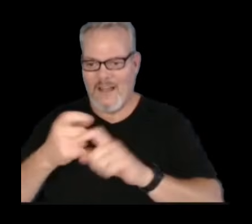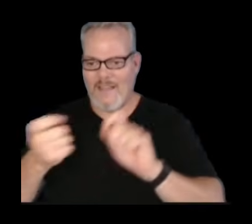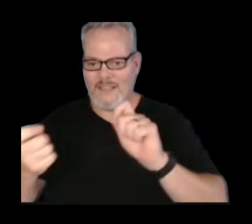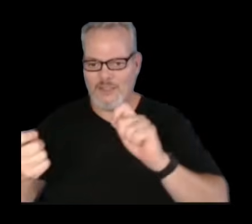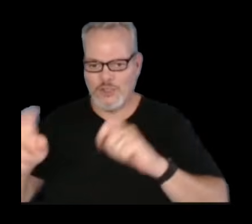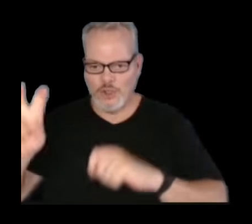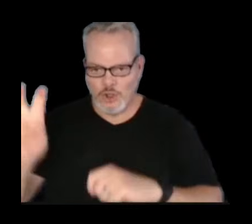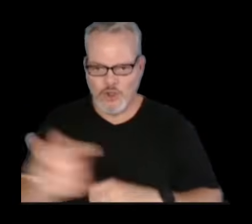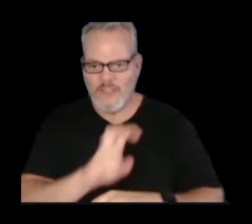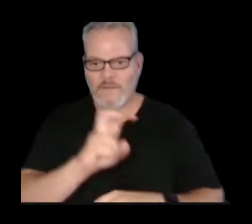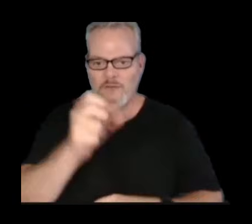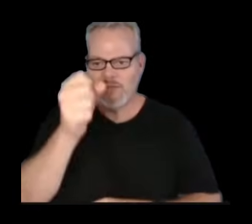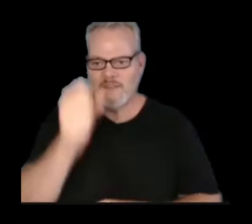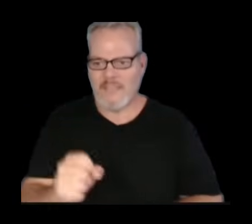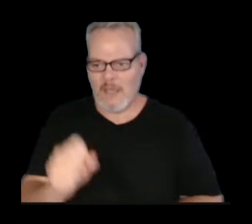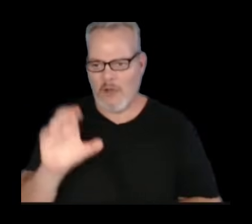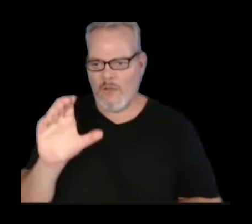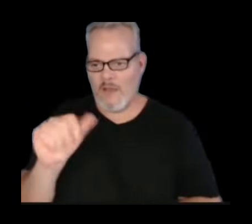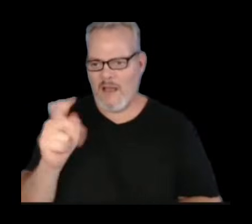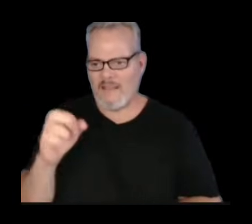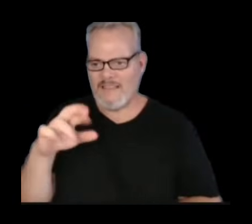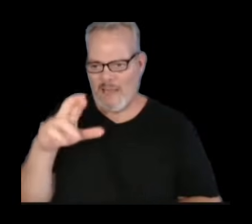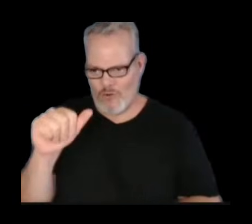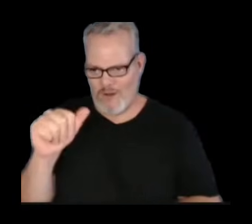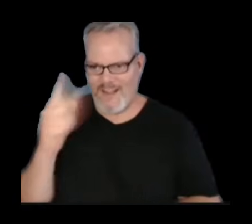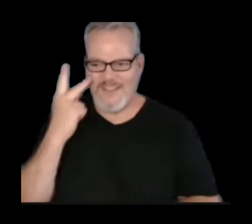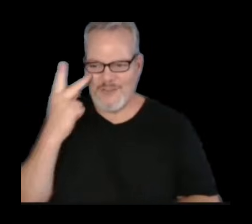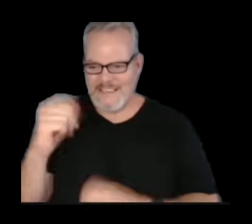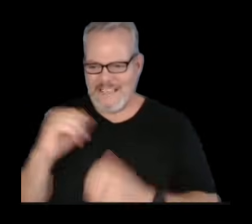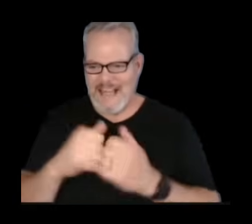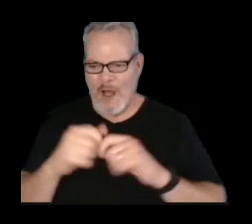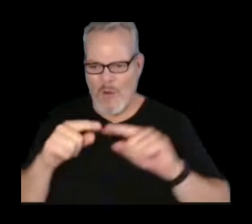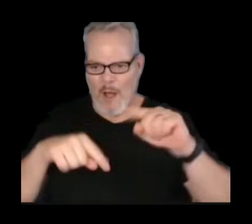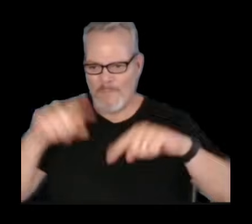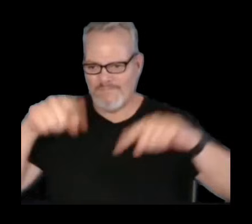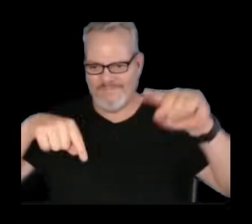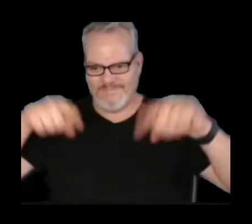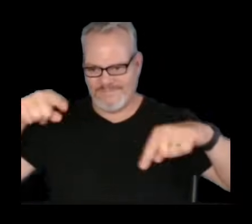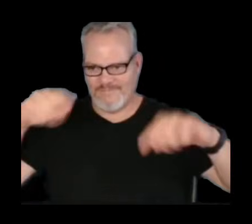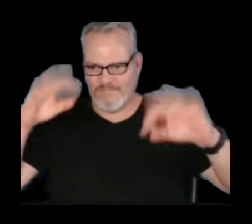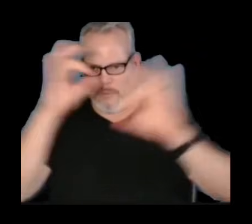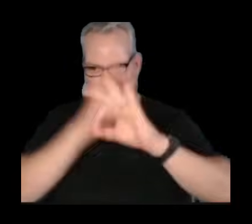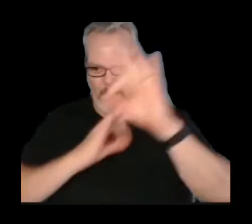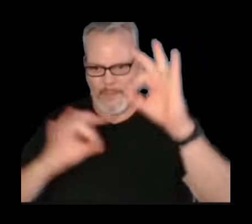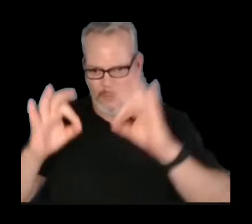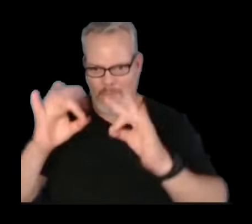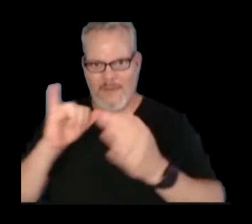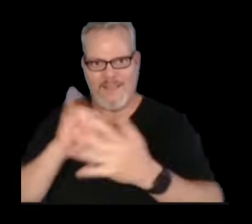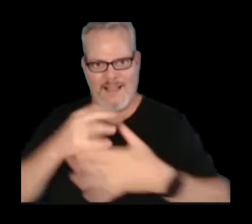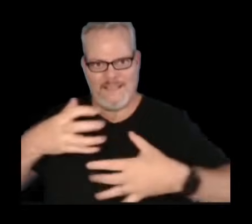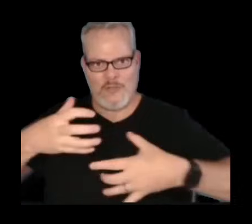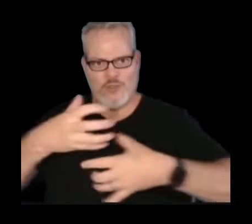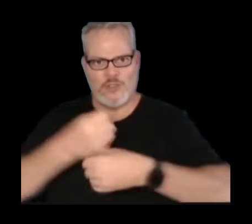the up and down signal has stabilized as well. So that's our summary for this week.